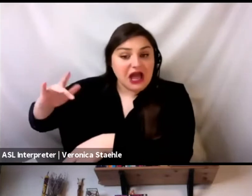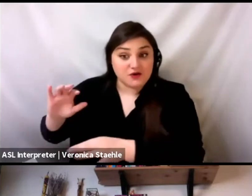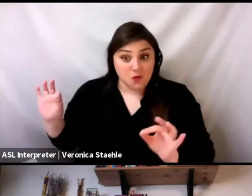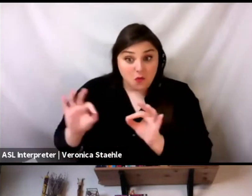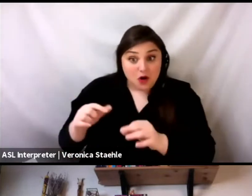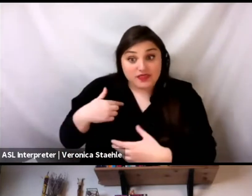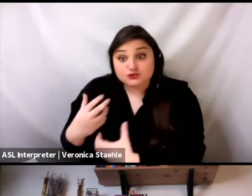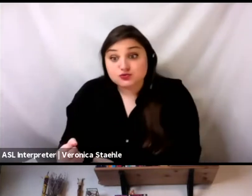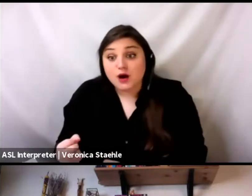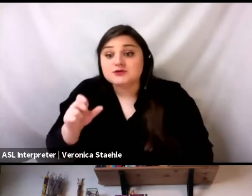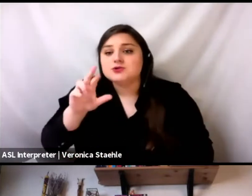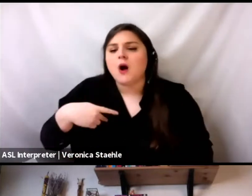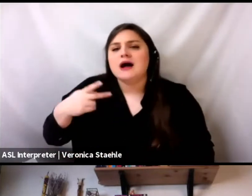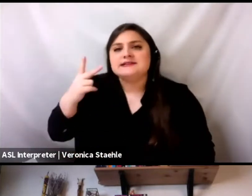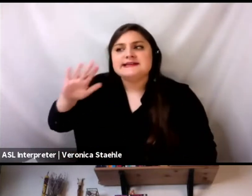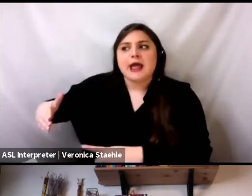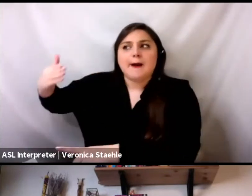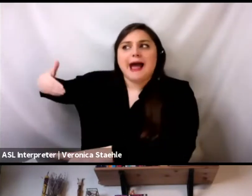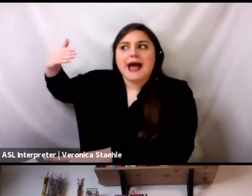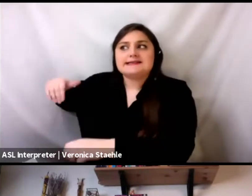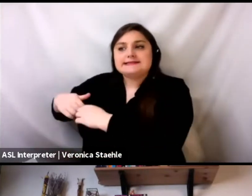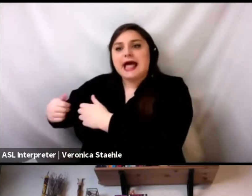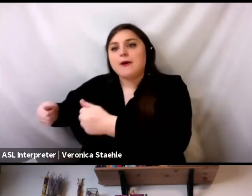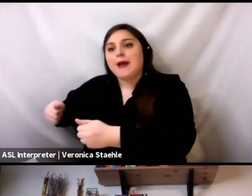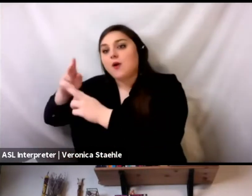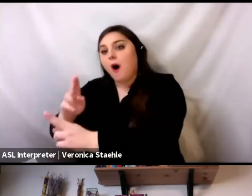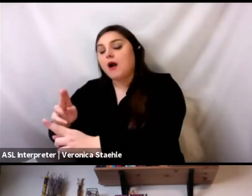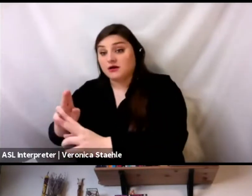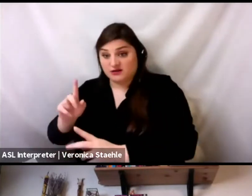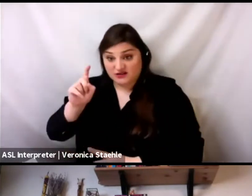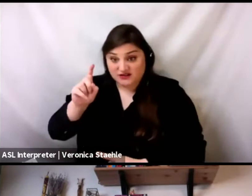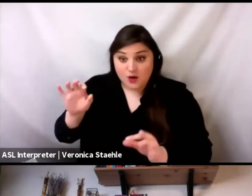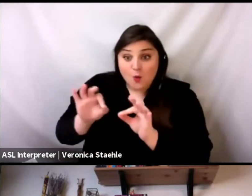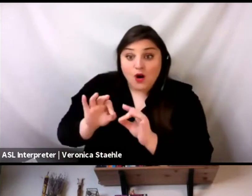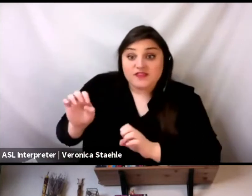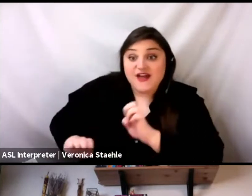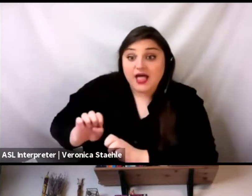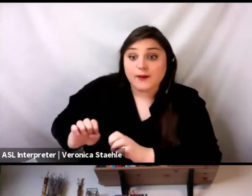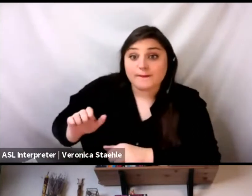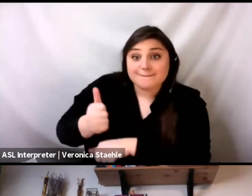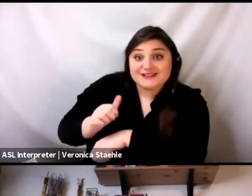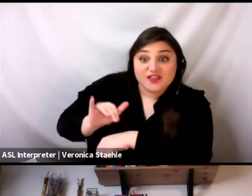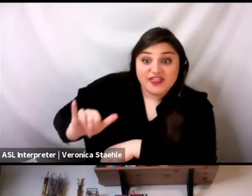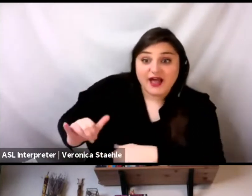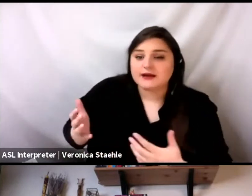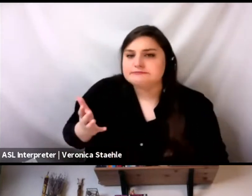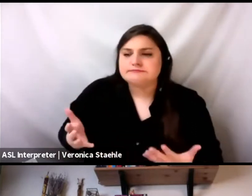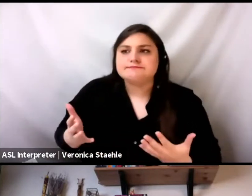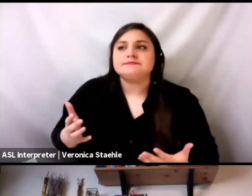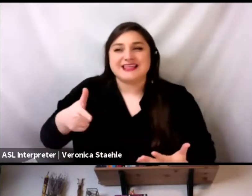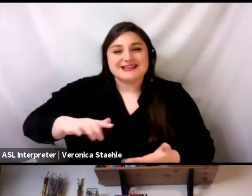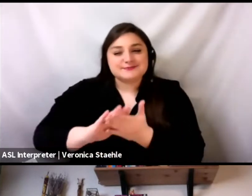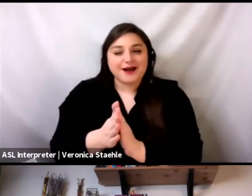done before, like honoring a system. And so I think this is super interesting to